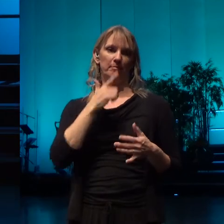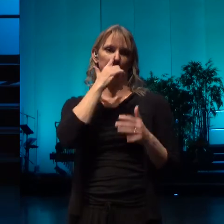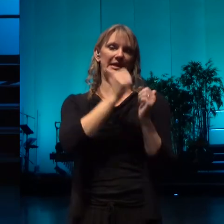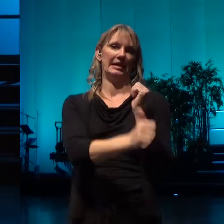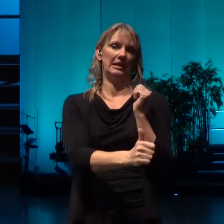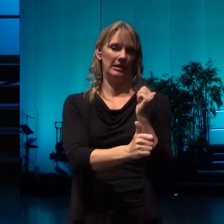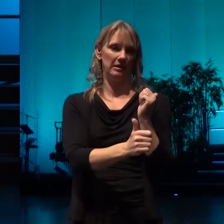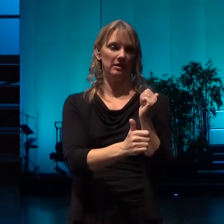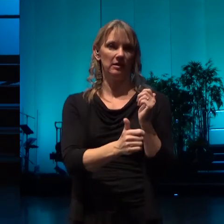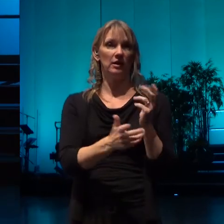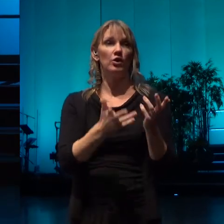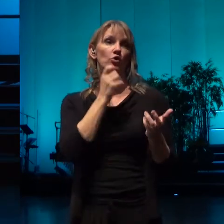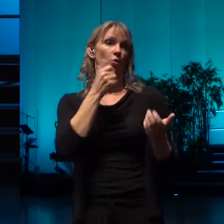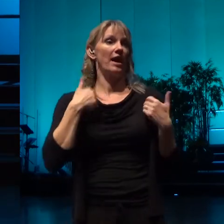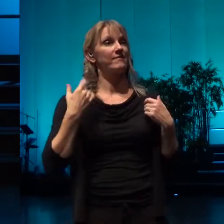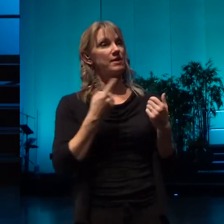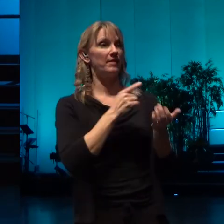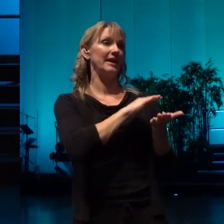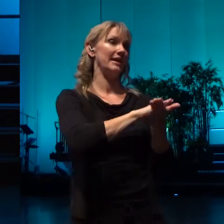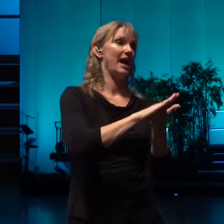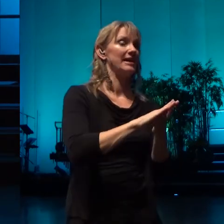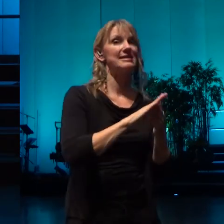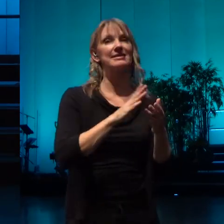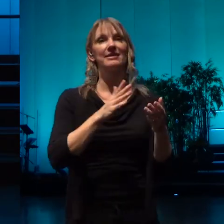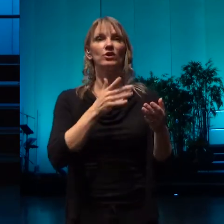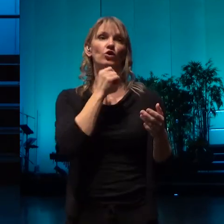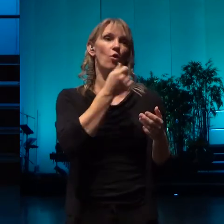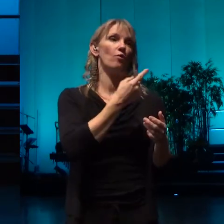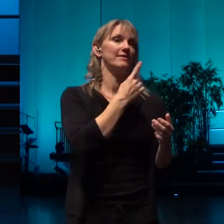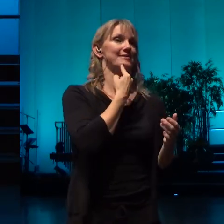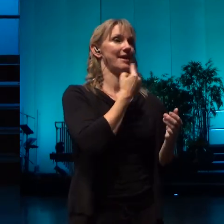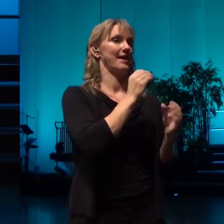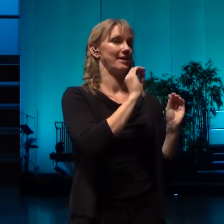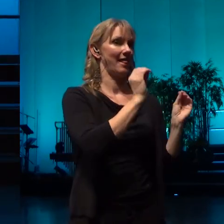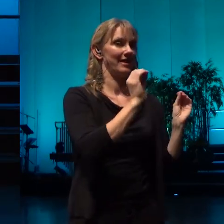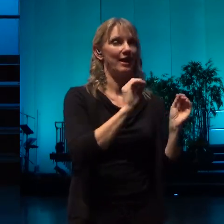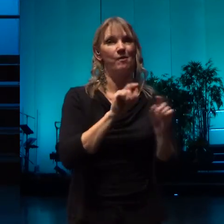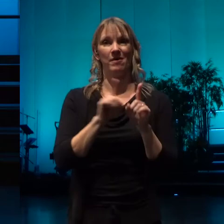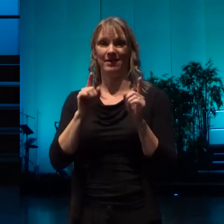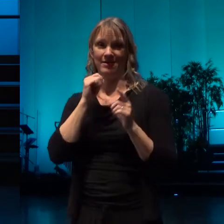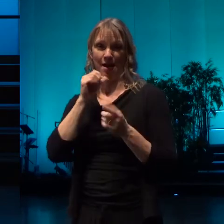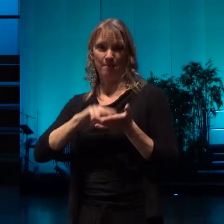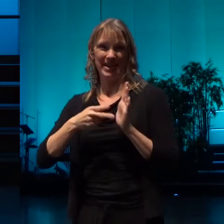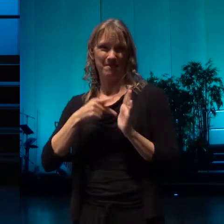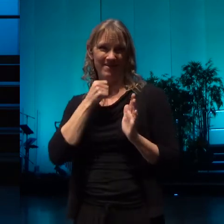say, don't say anything at all, but it doesn't mean I'm not thinking it, right?